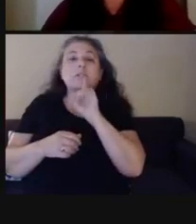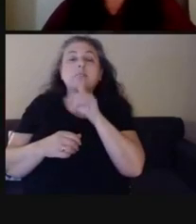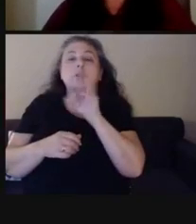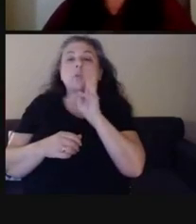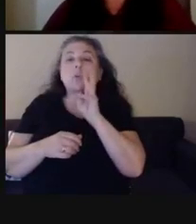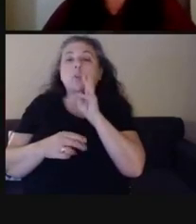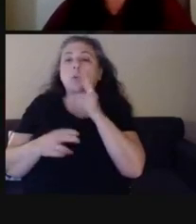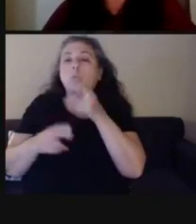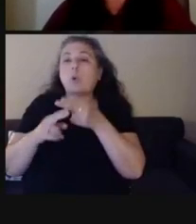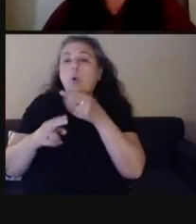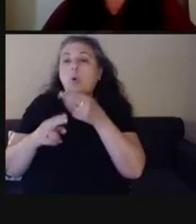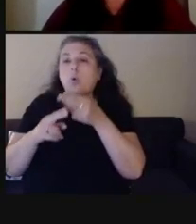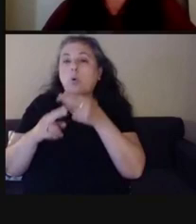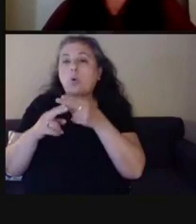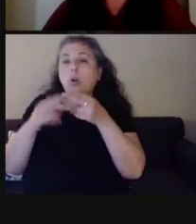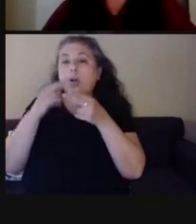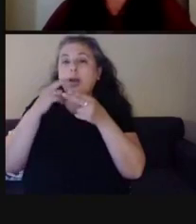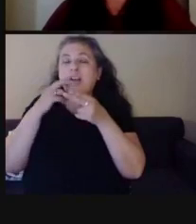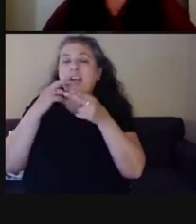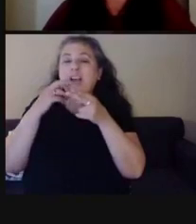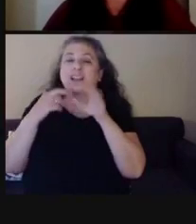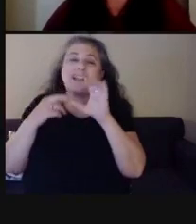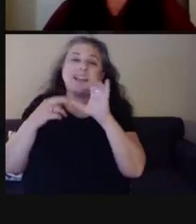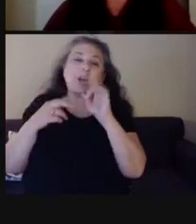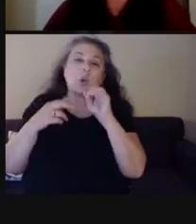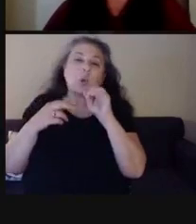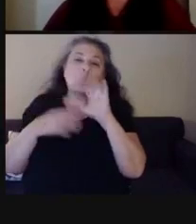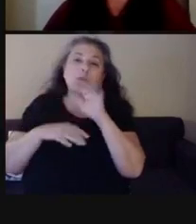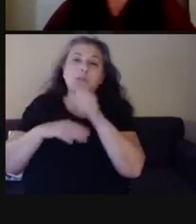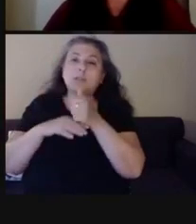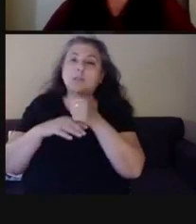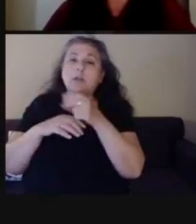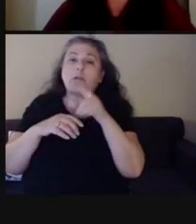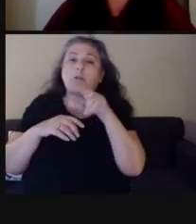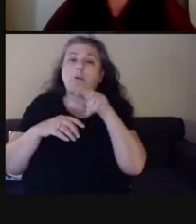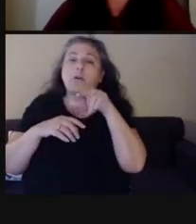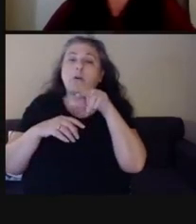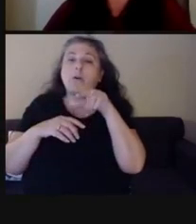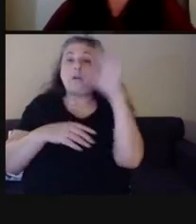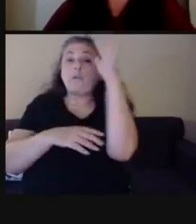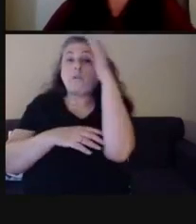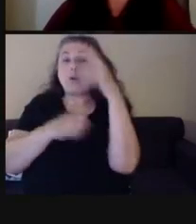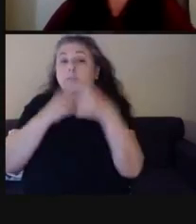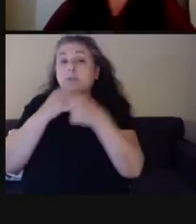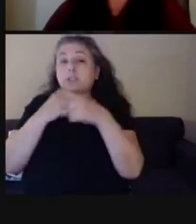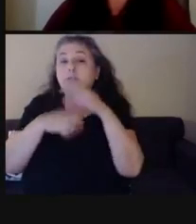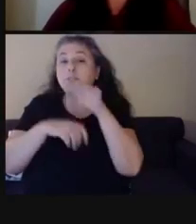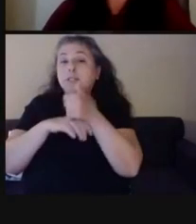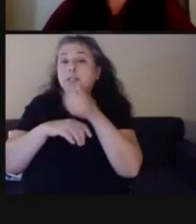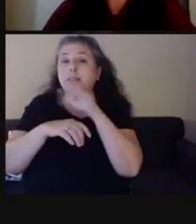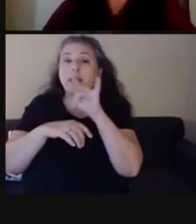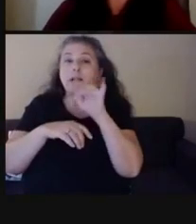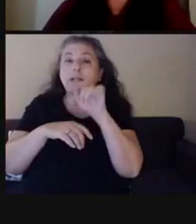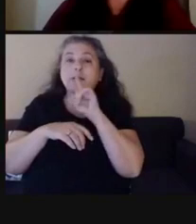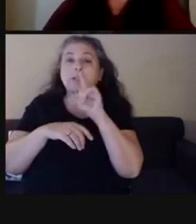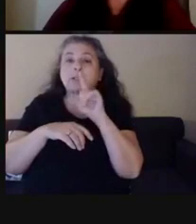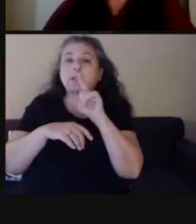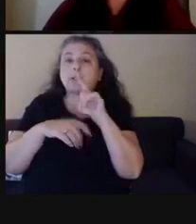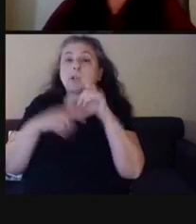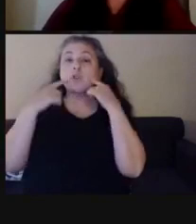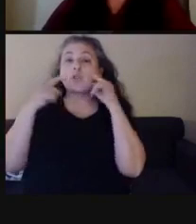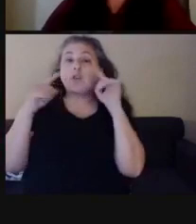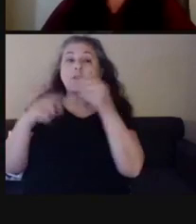in a lot of ecological settings and forest preserve settings, cattails are called a survival